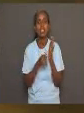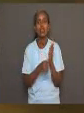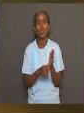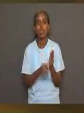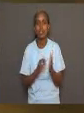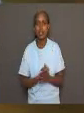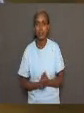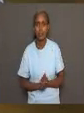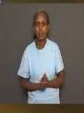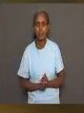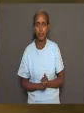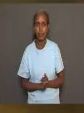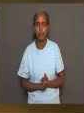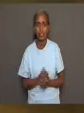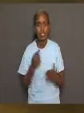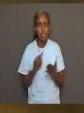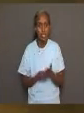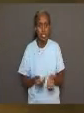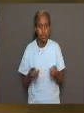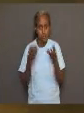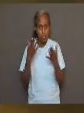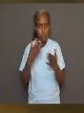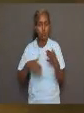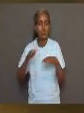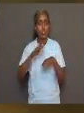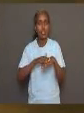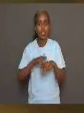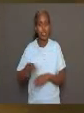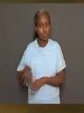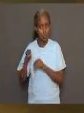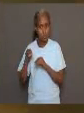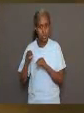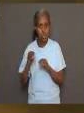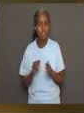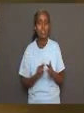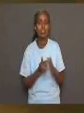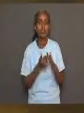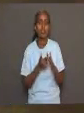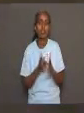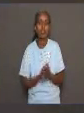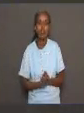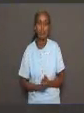inequalities. There is much to cover, students, so let us begin.